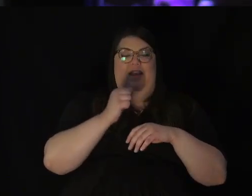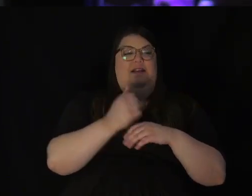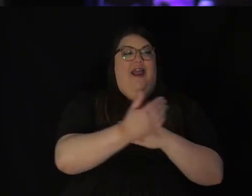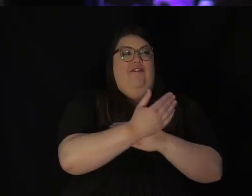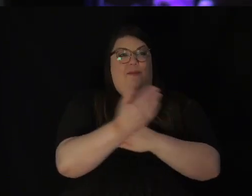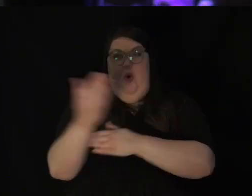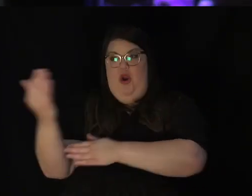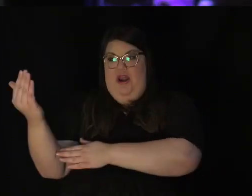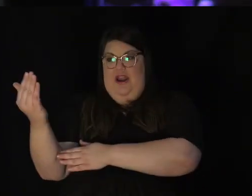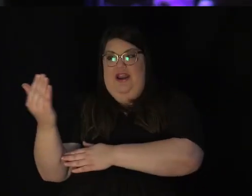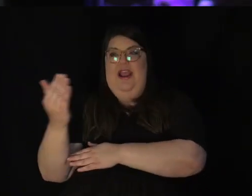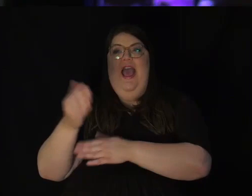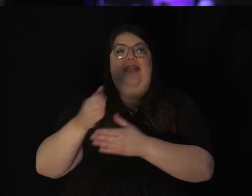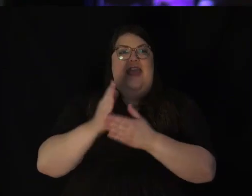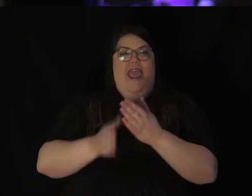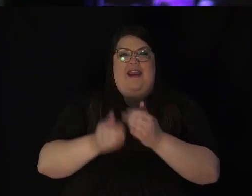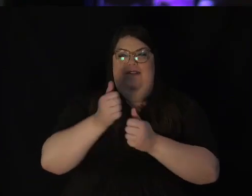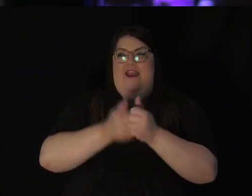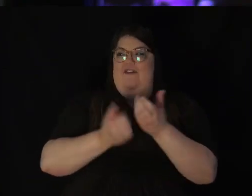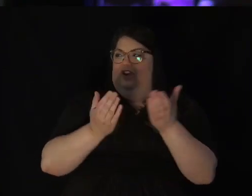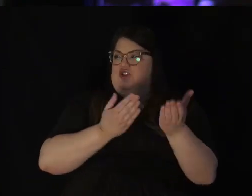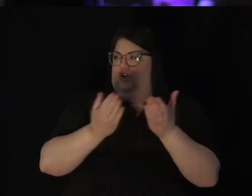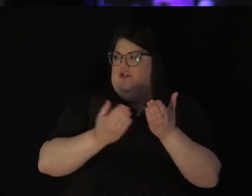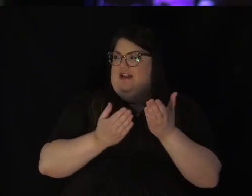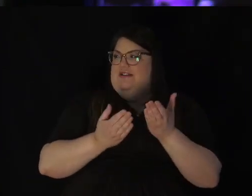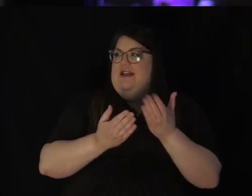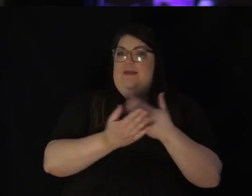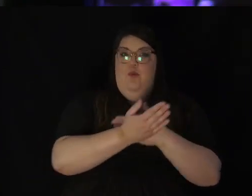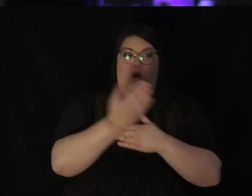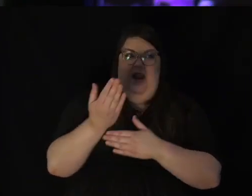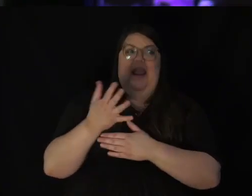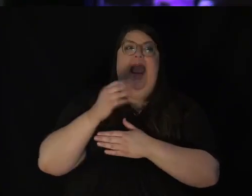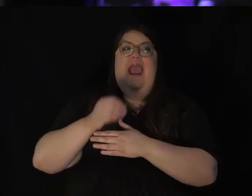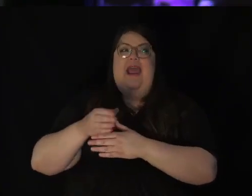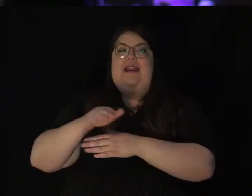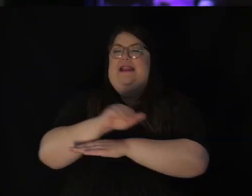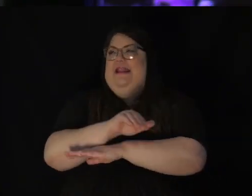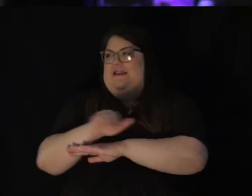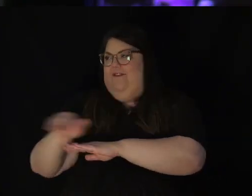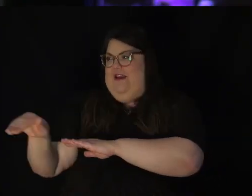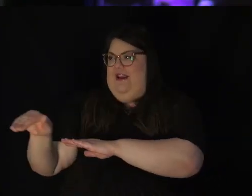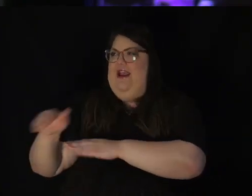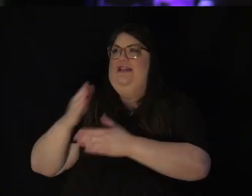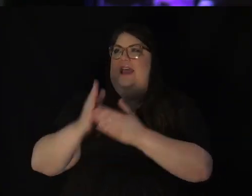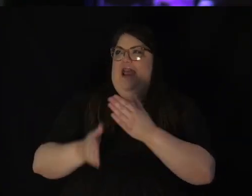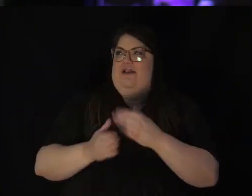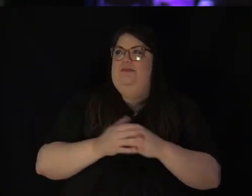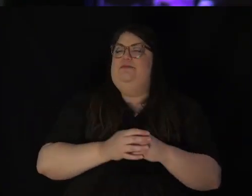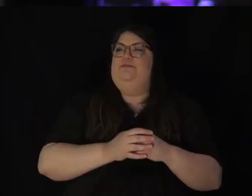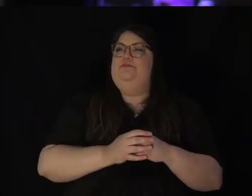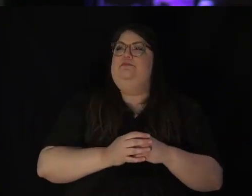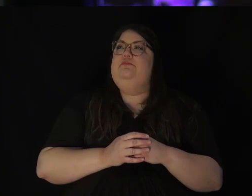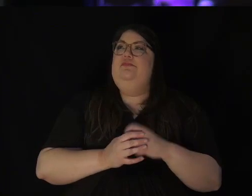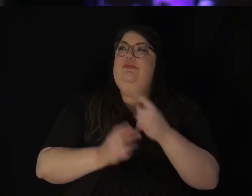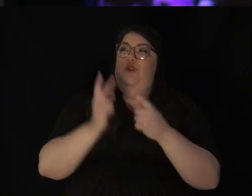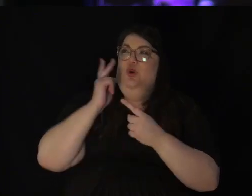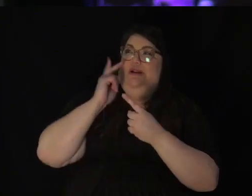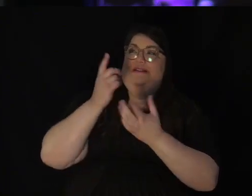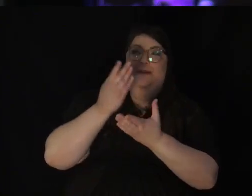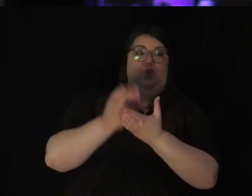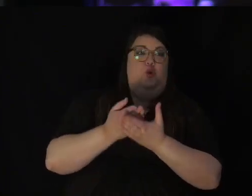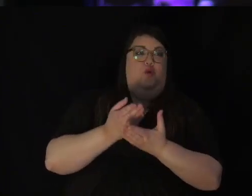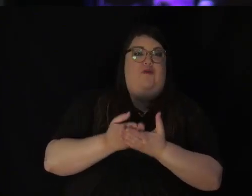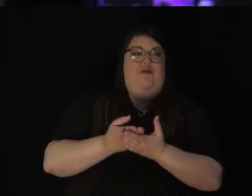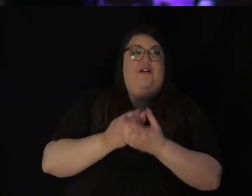service in the evening in the tabernacle or the temple. Something kind of interesting, if you can see here, here's proof of